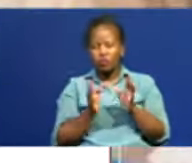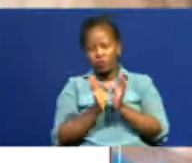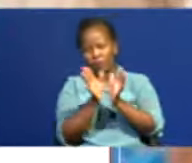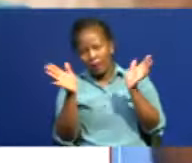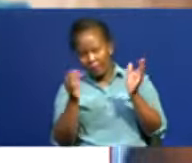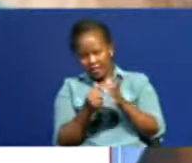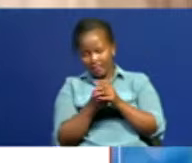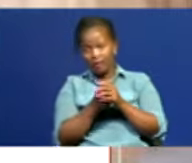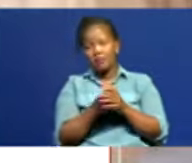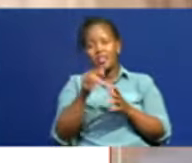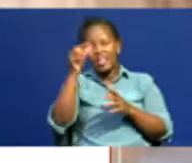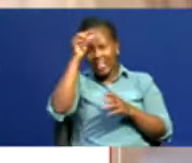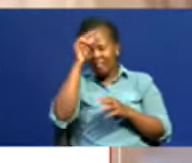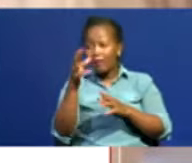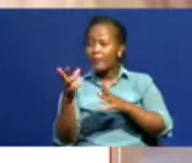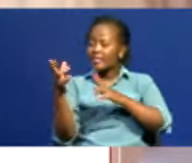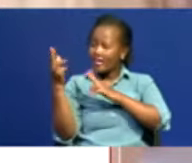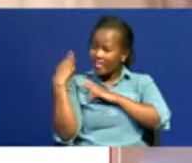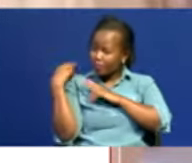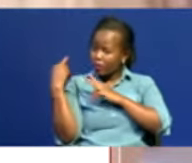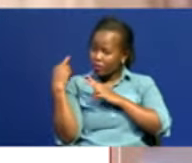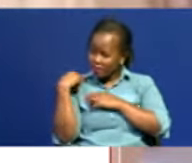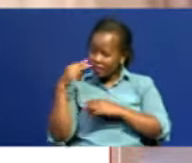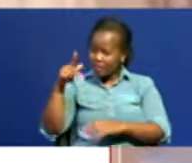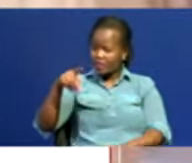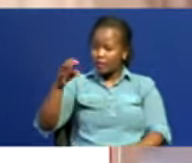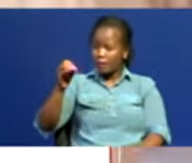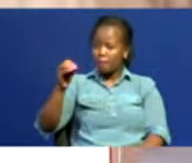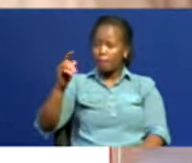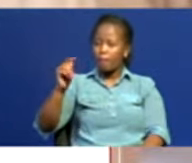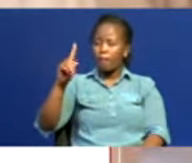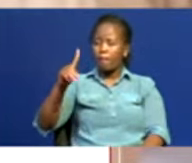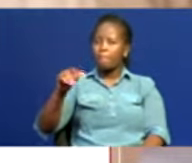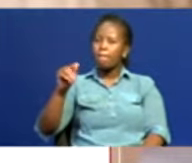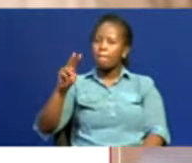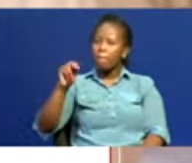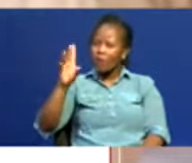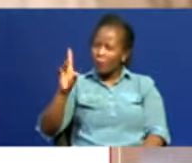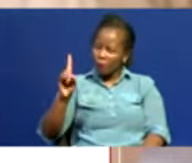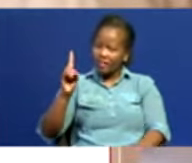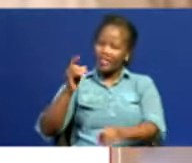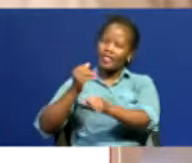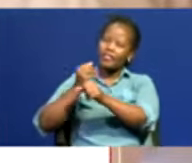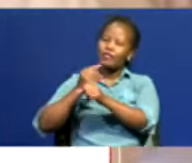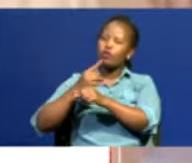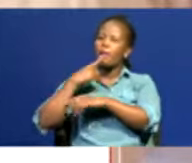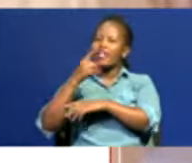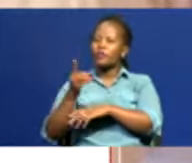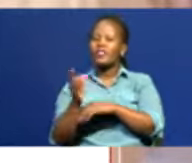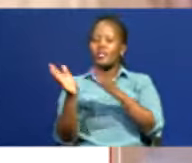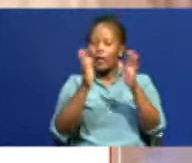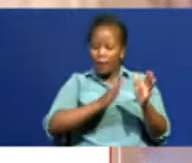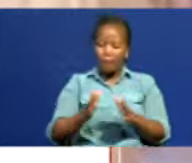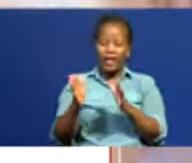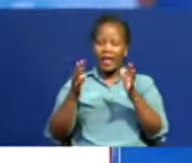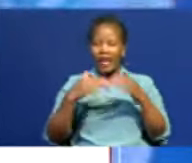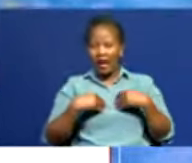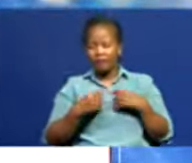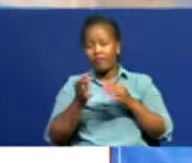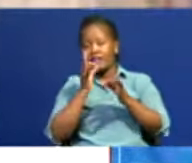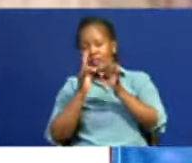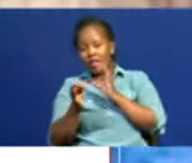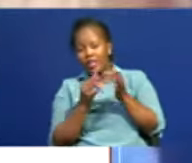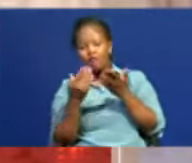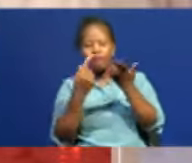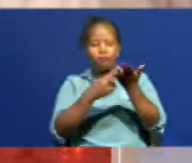serikali, hata sio Portland. Kuona ya kwamba mipango imefanywa kama iko mazungumzo baina